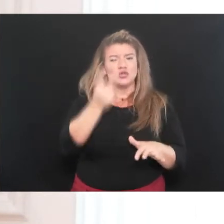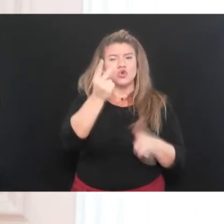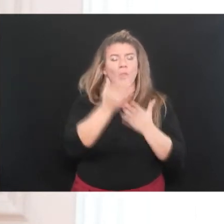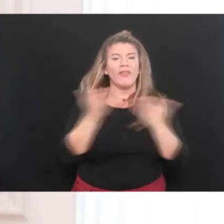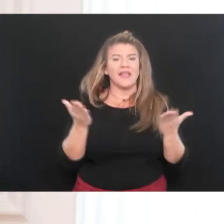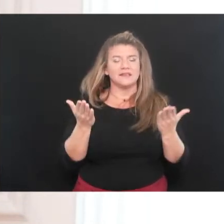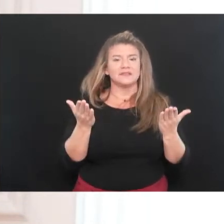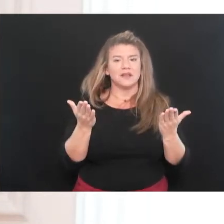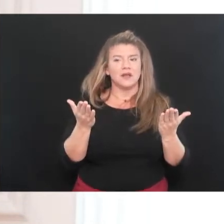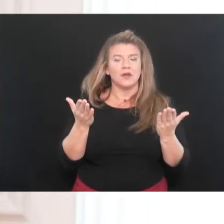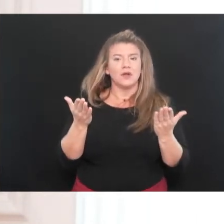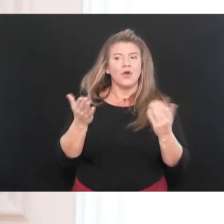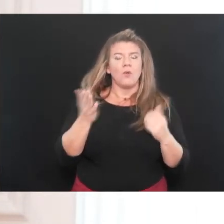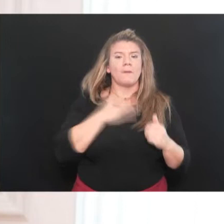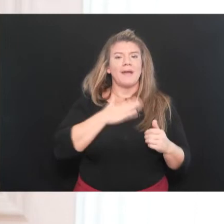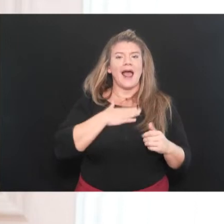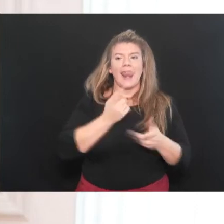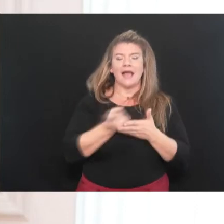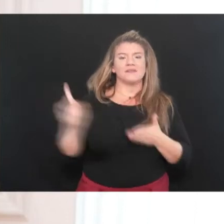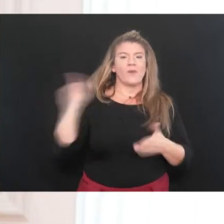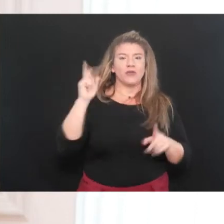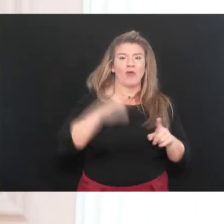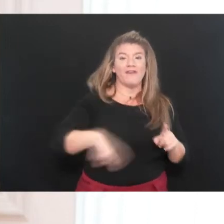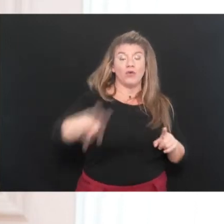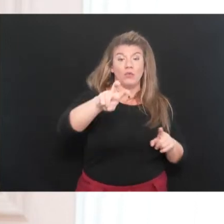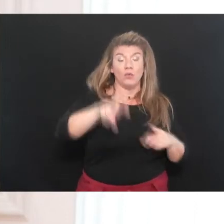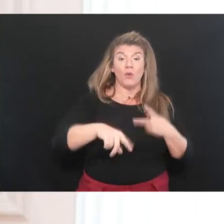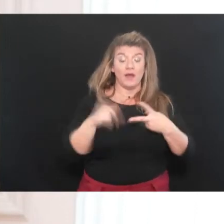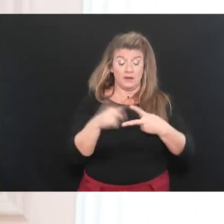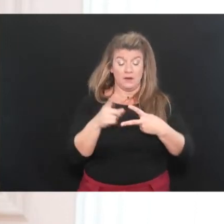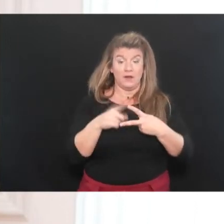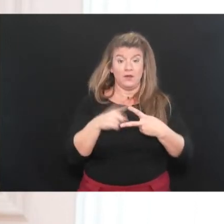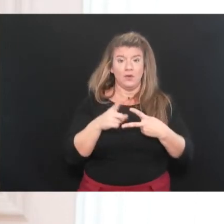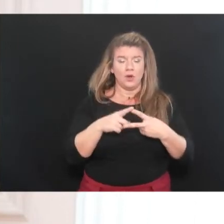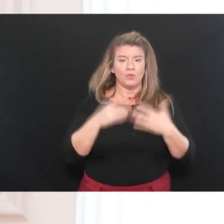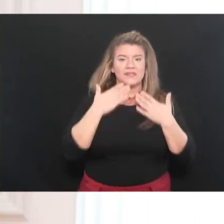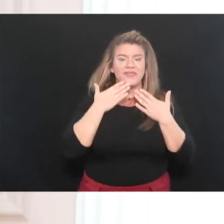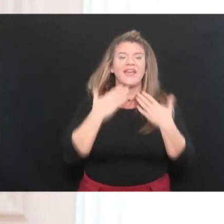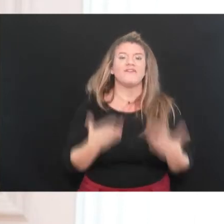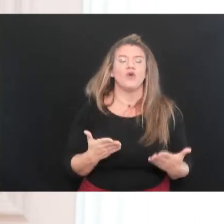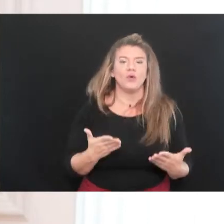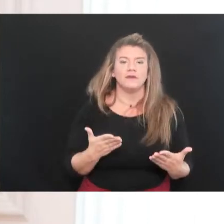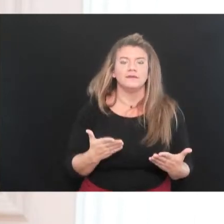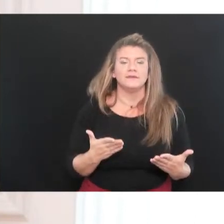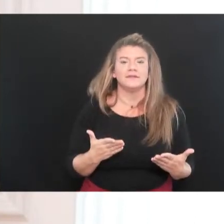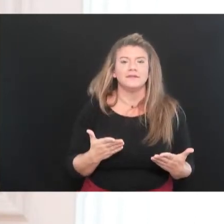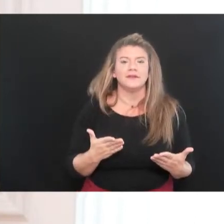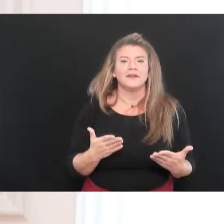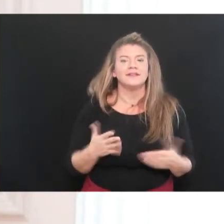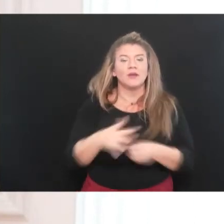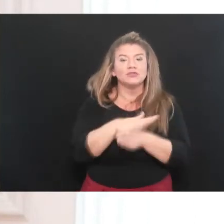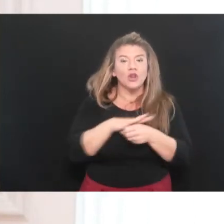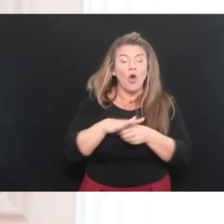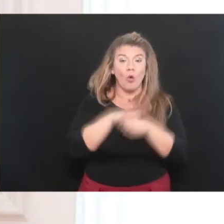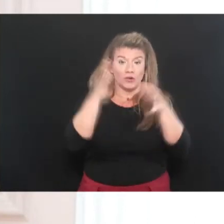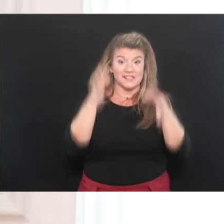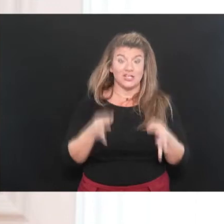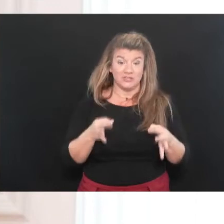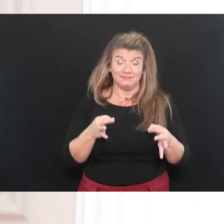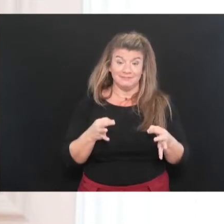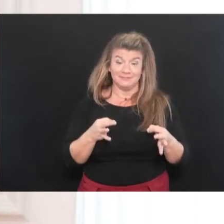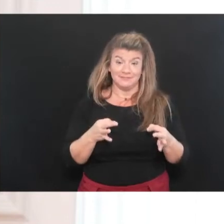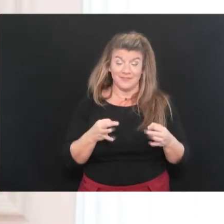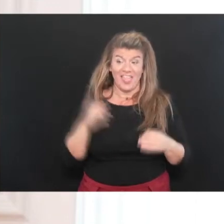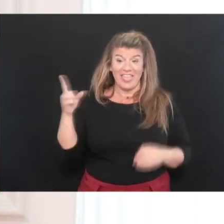biggest takeaways from that travel last week. And one was being thankful that there was local decision, thanking the